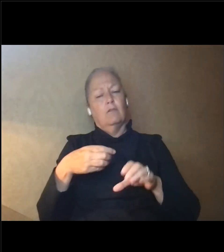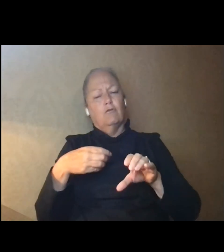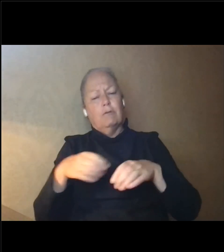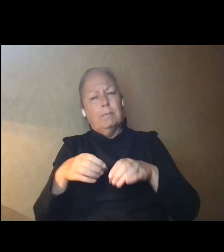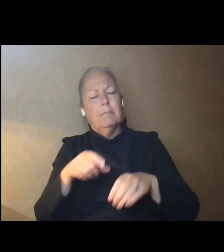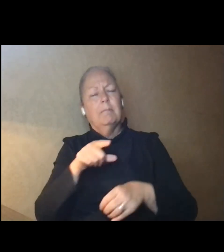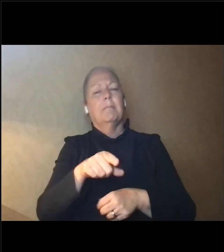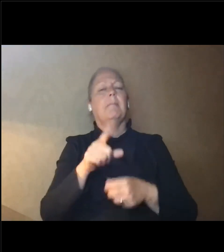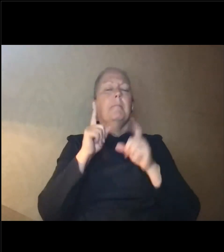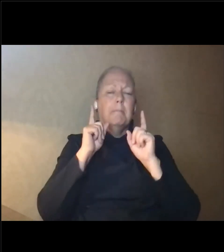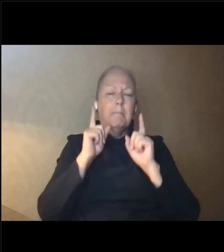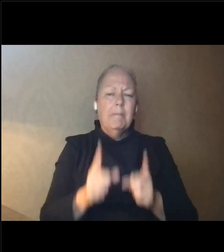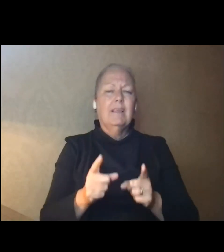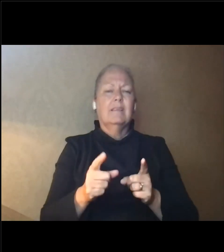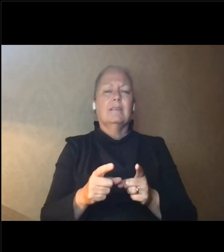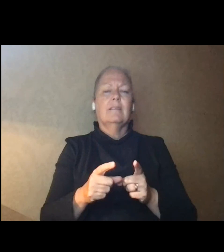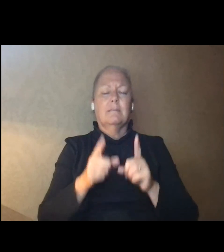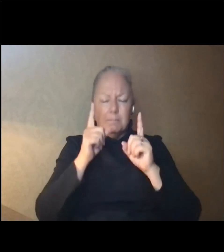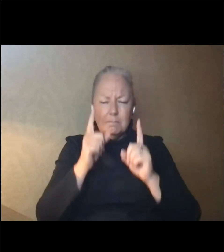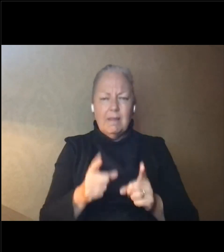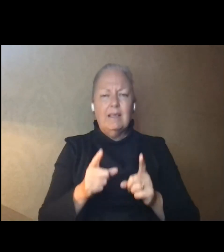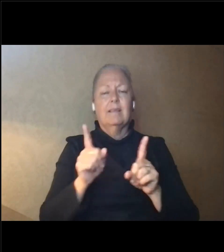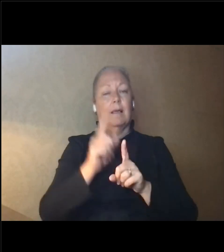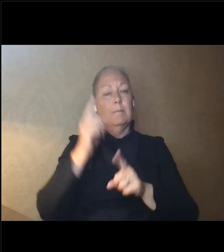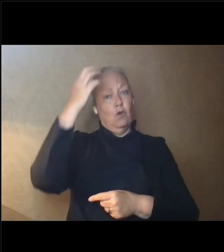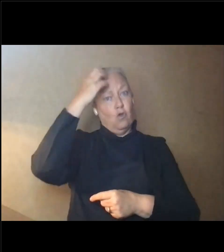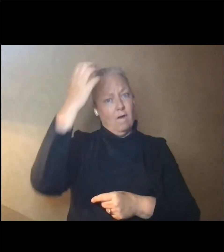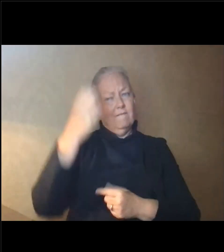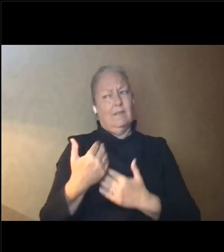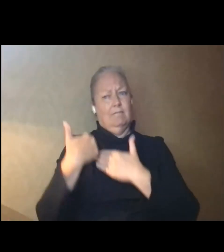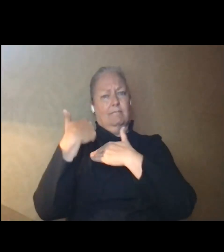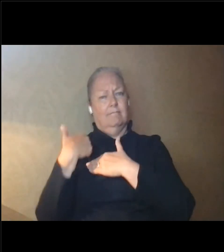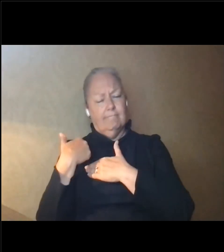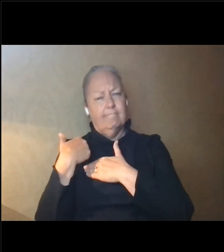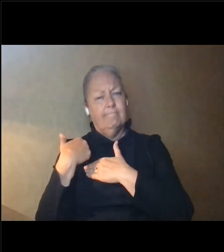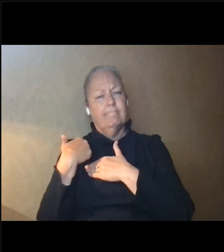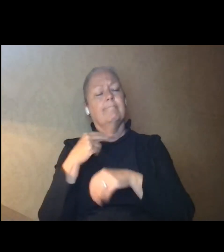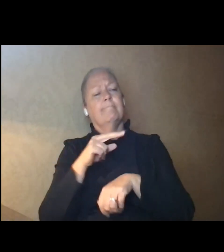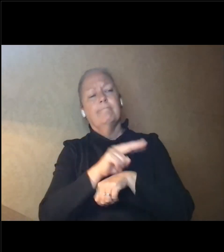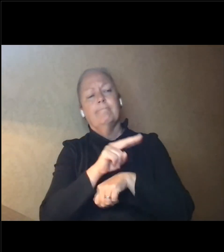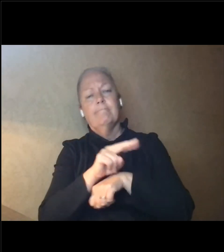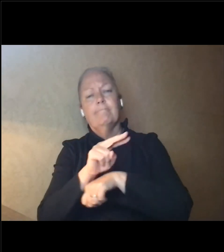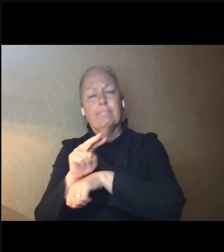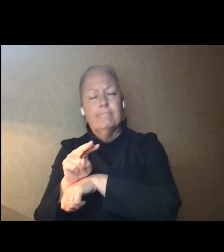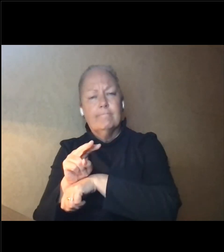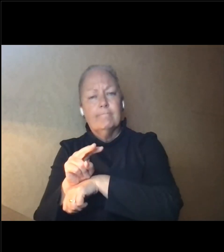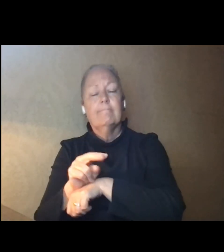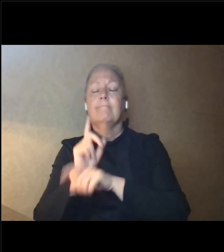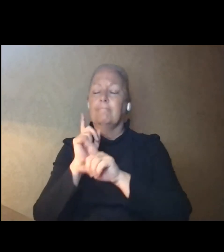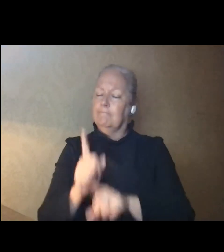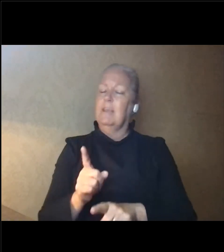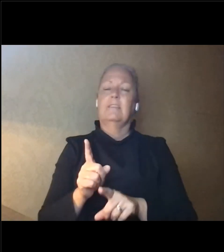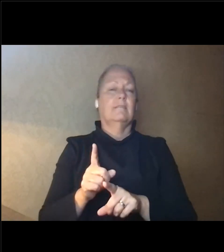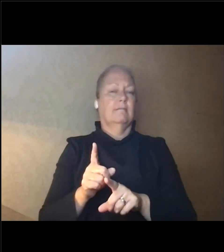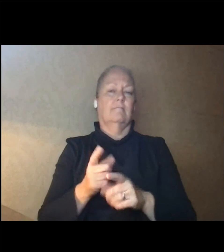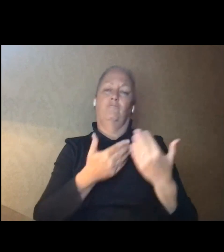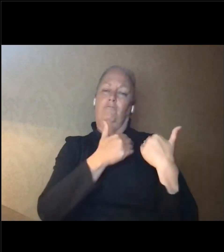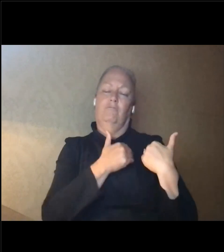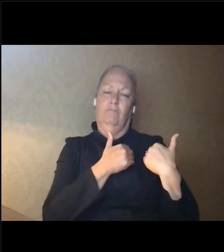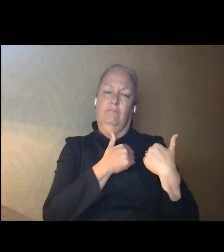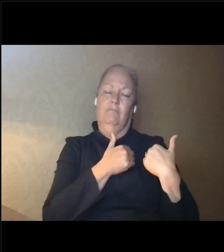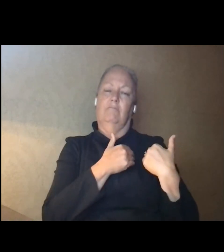must become a political priority. If the demand for gender responsive rehabilitation, it needs to be increased. I can